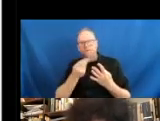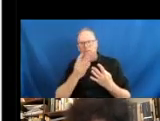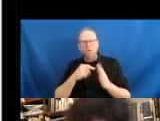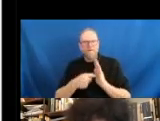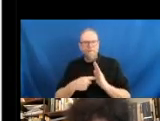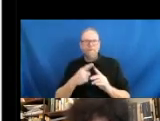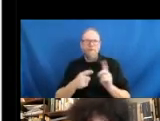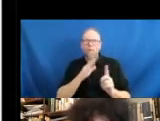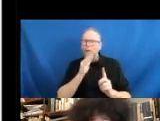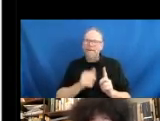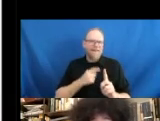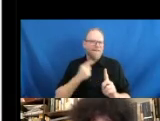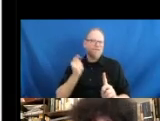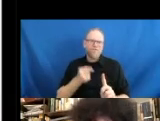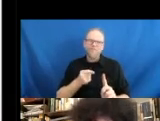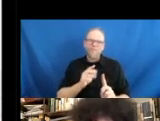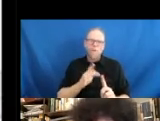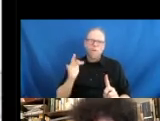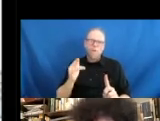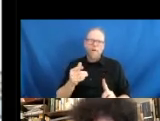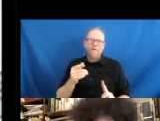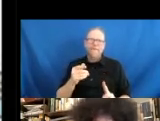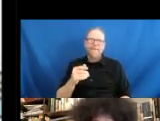point to the greatest of all time, the GOAT,